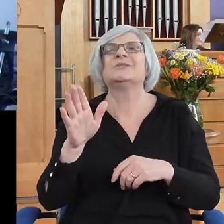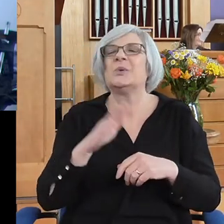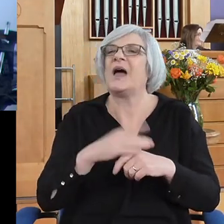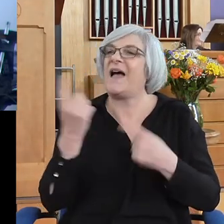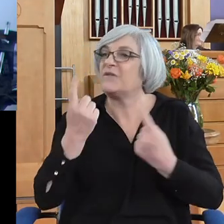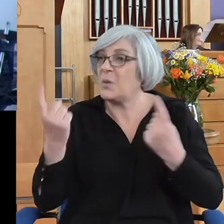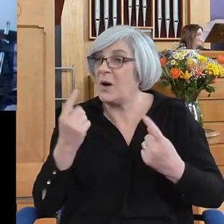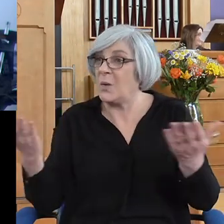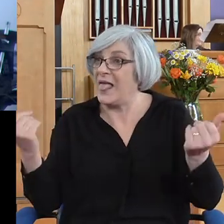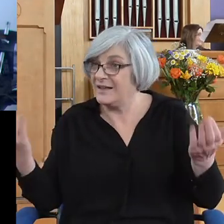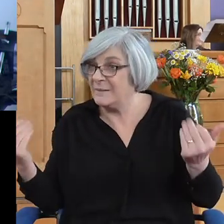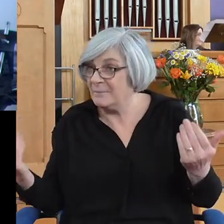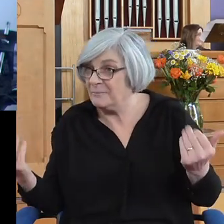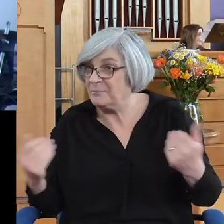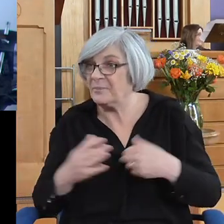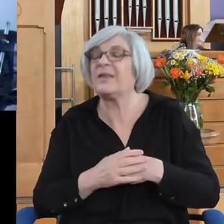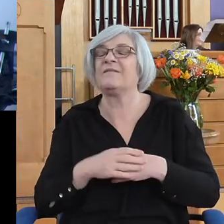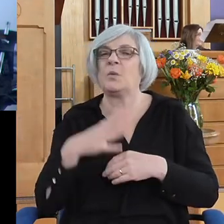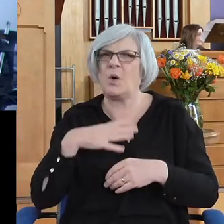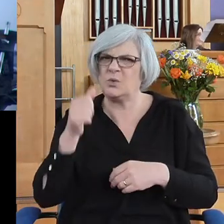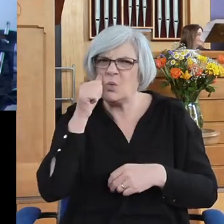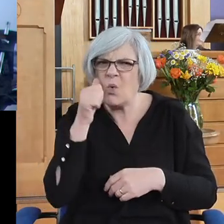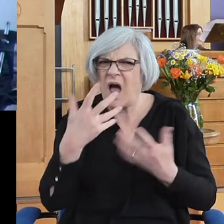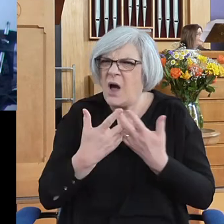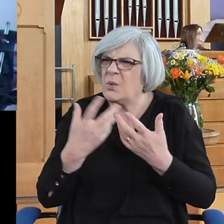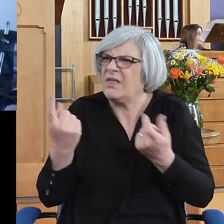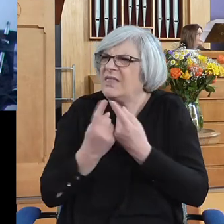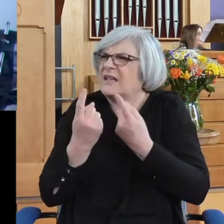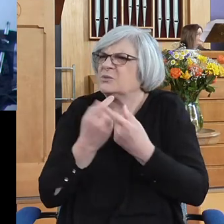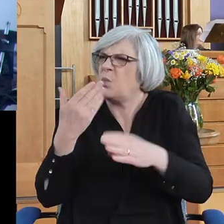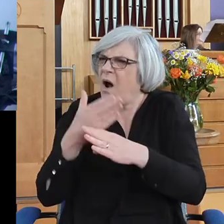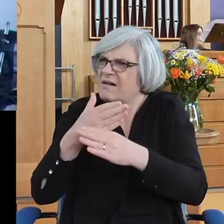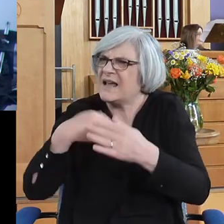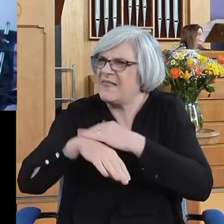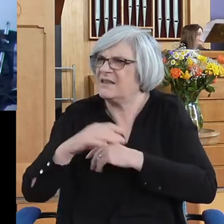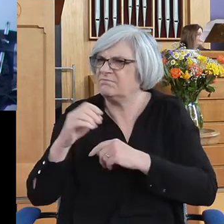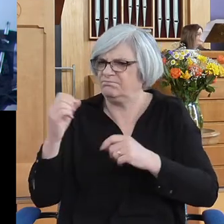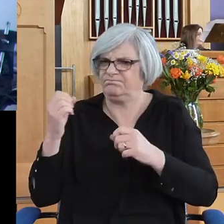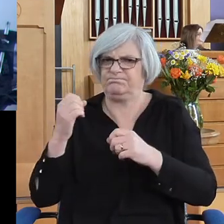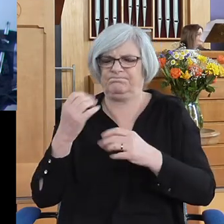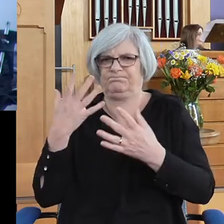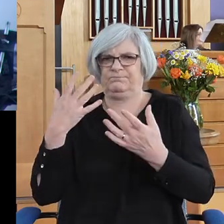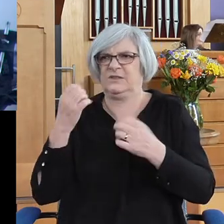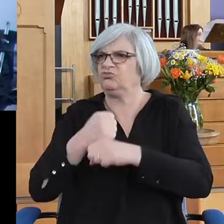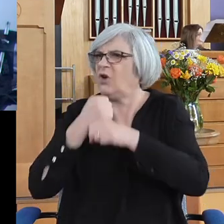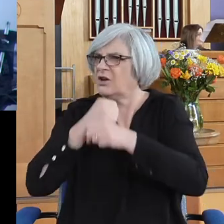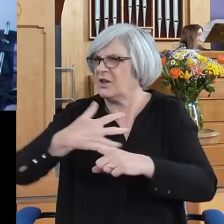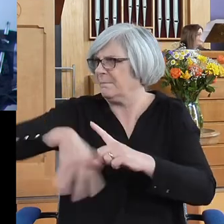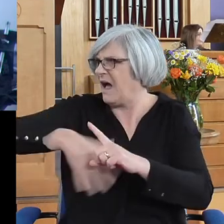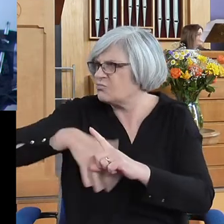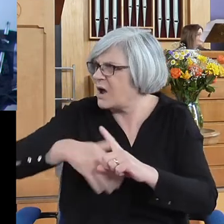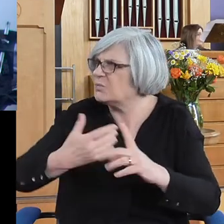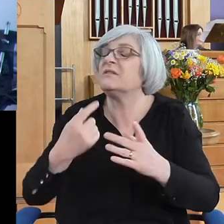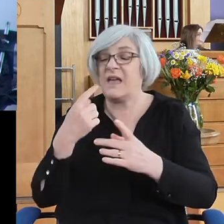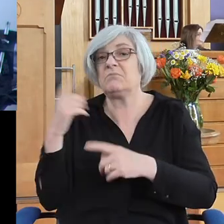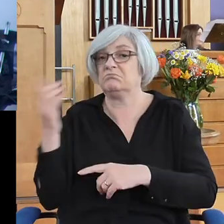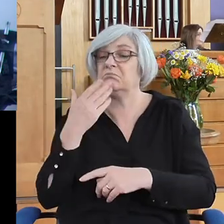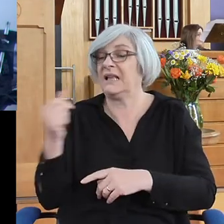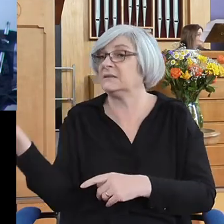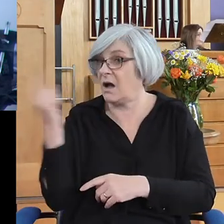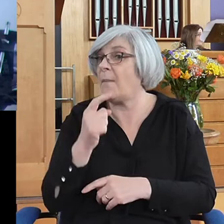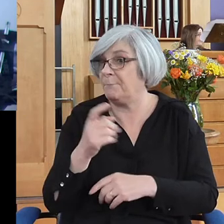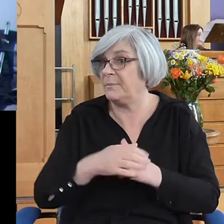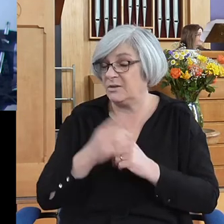everyone's welcome. If you want to know how things work sort of behind the scenes and what have you, please come. And a